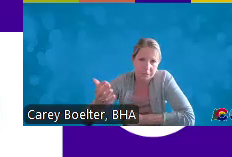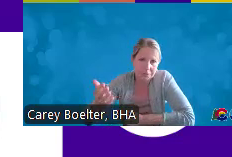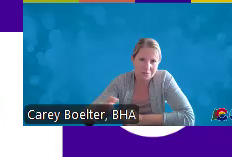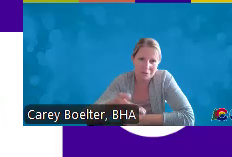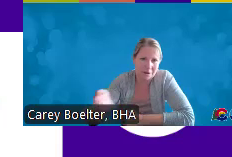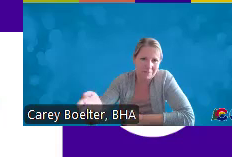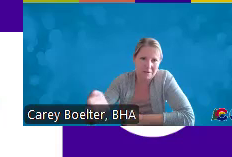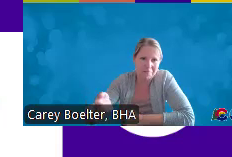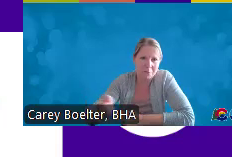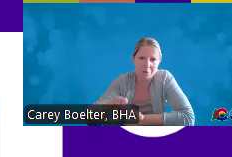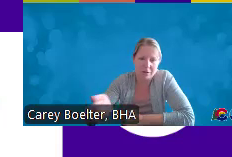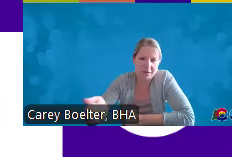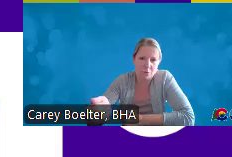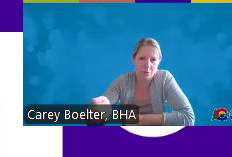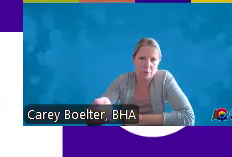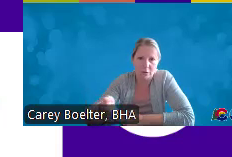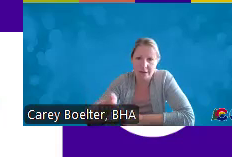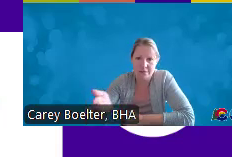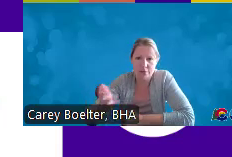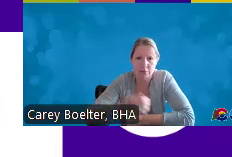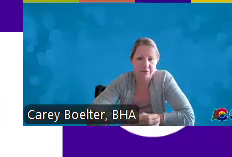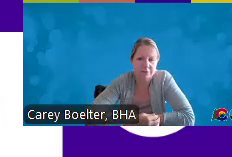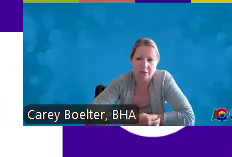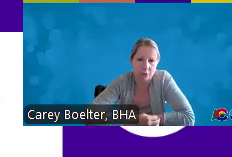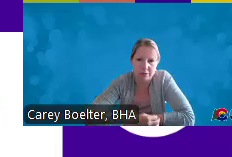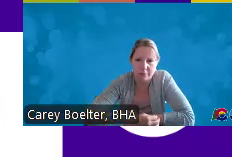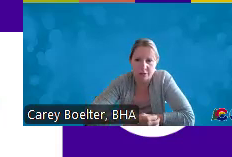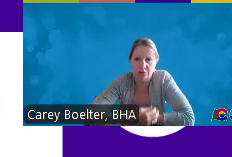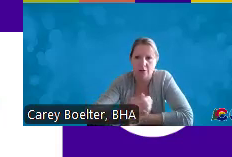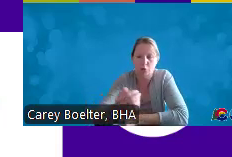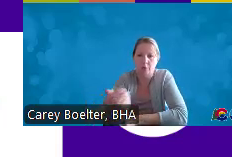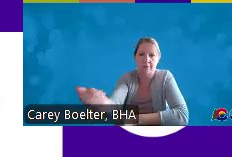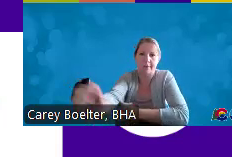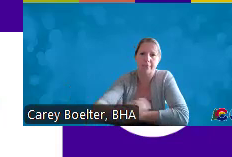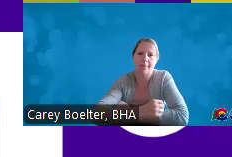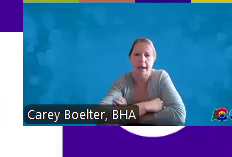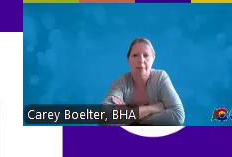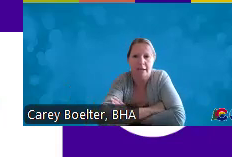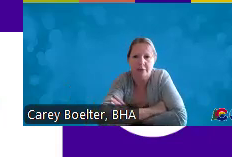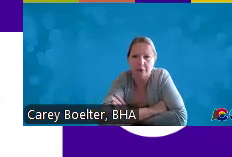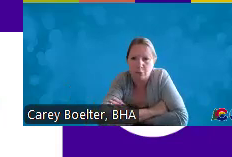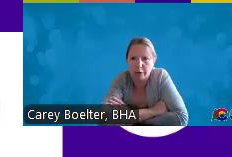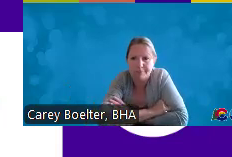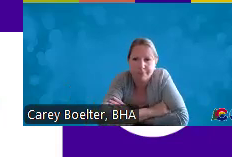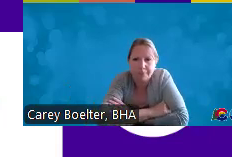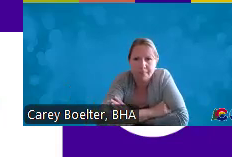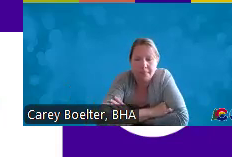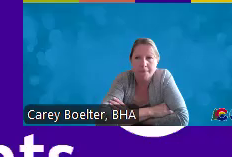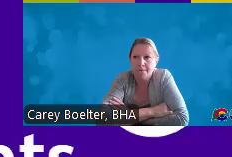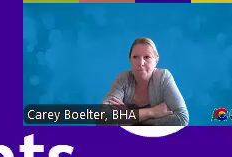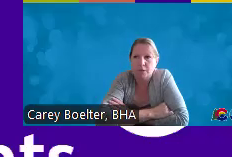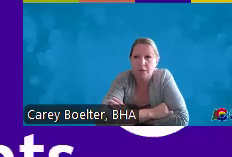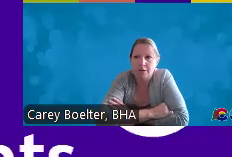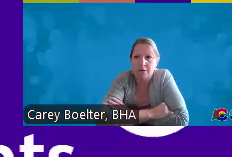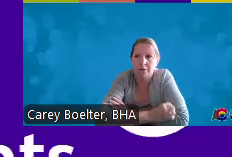sometimes those sections, we don't have enough room and we need more room to write. So we've just included some extra room on that back page for everyone.